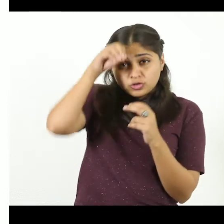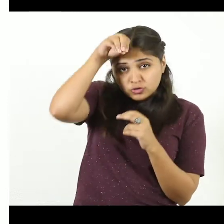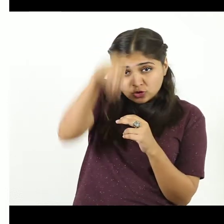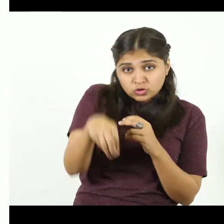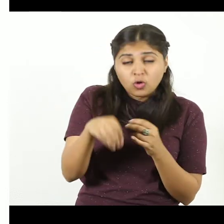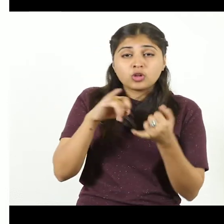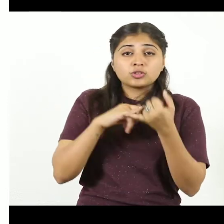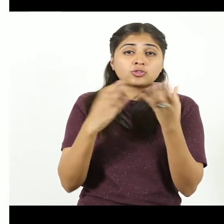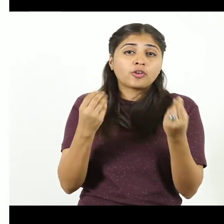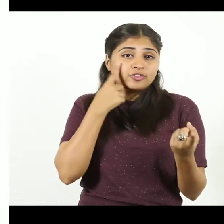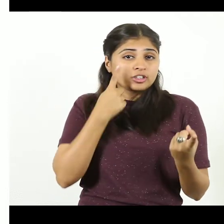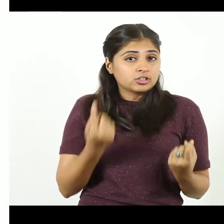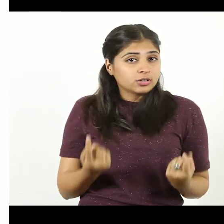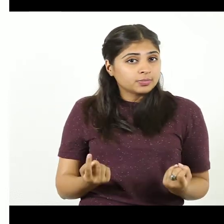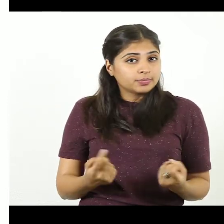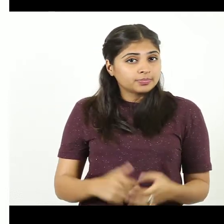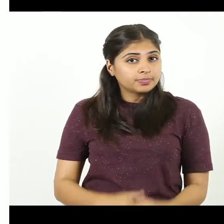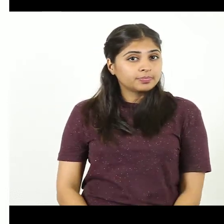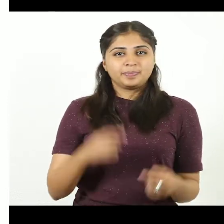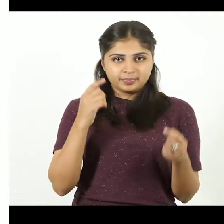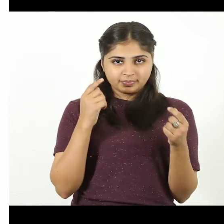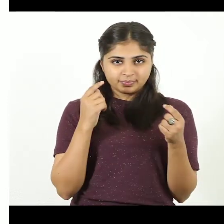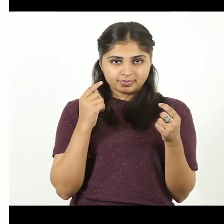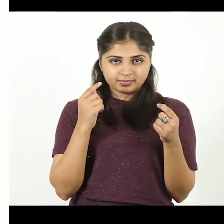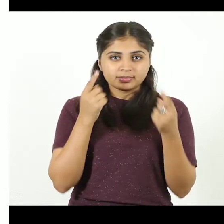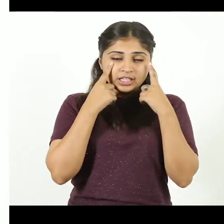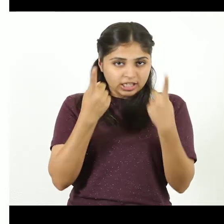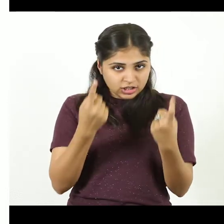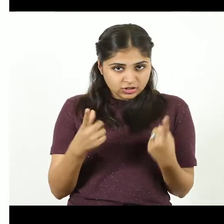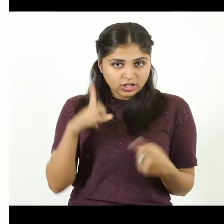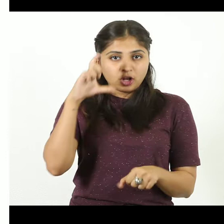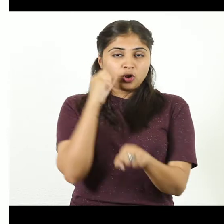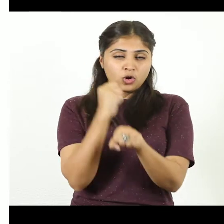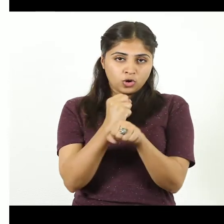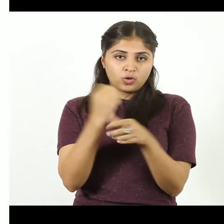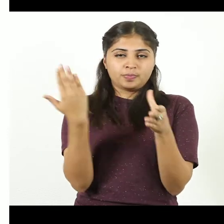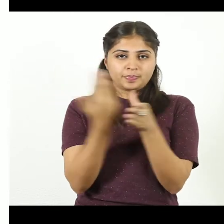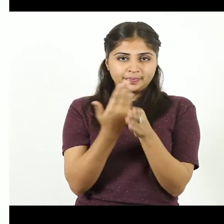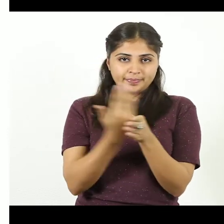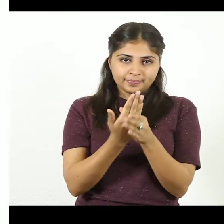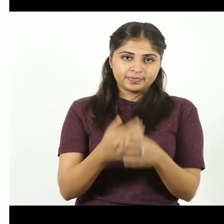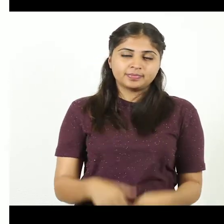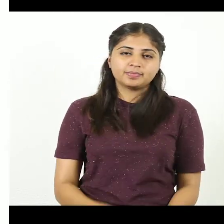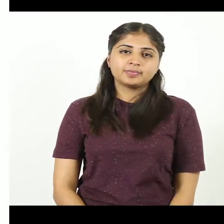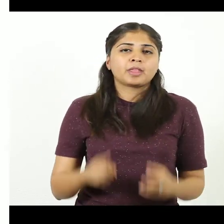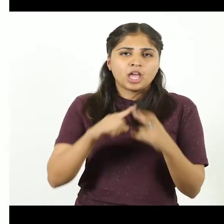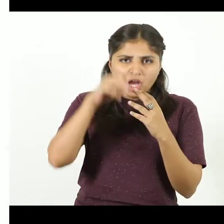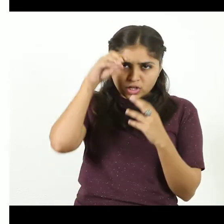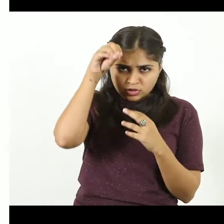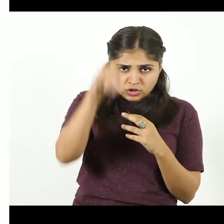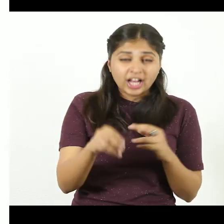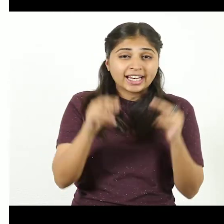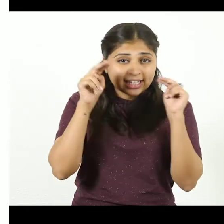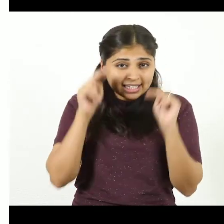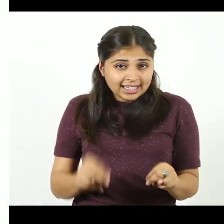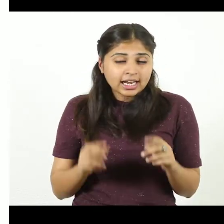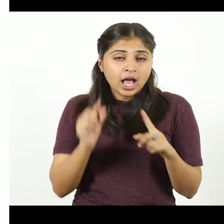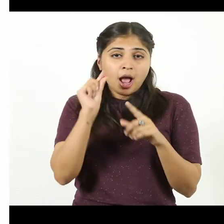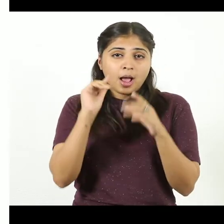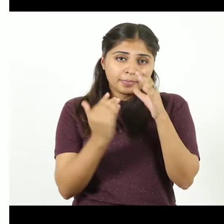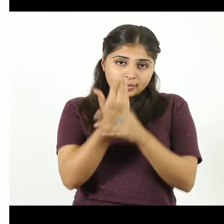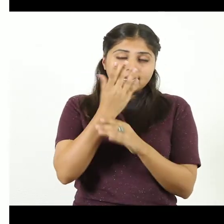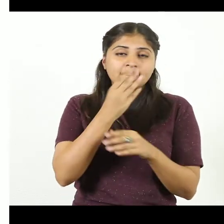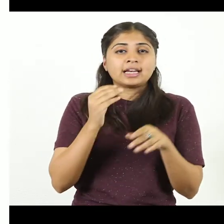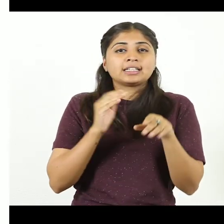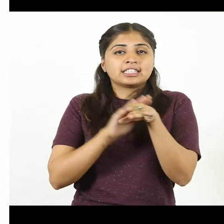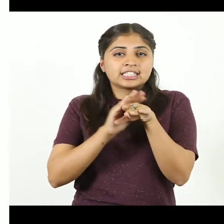install software checkups, check log files, install necessary updates and service packs and